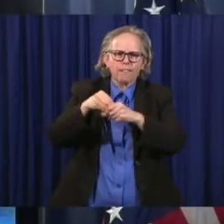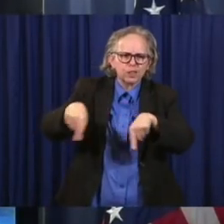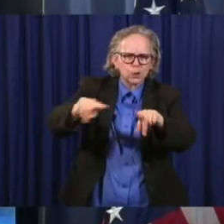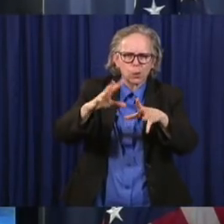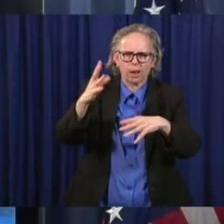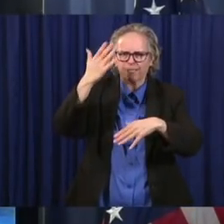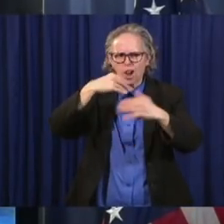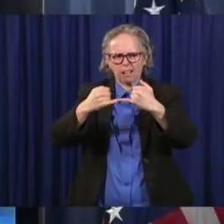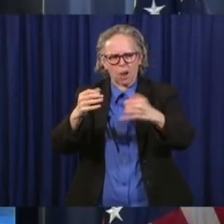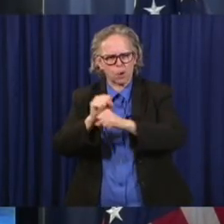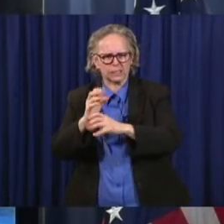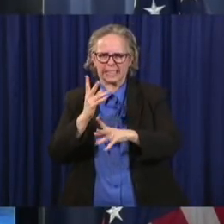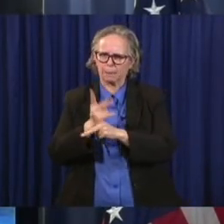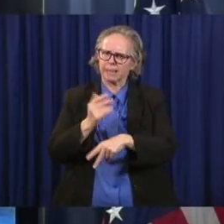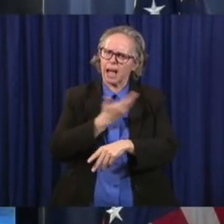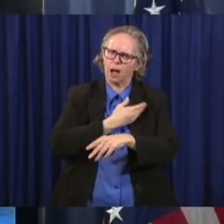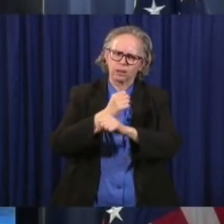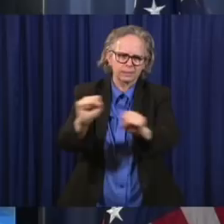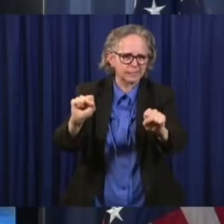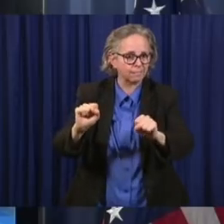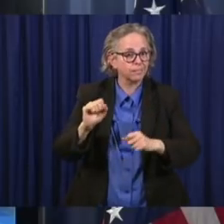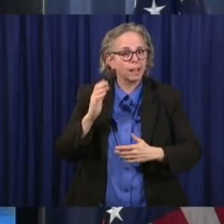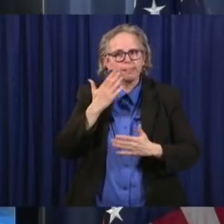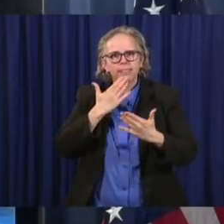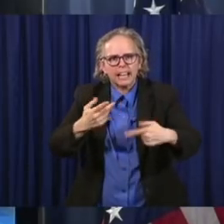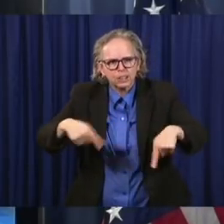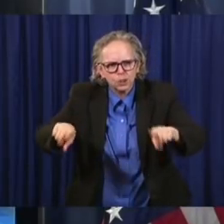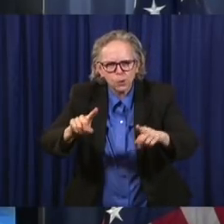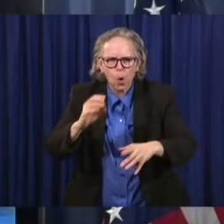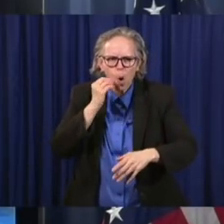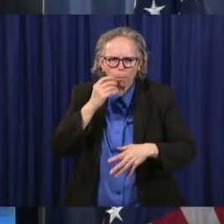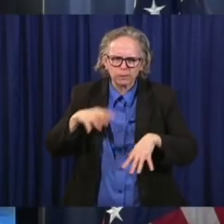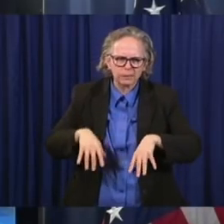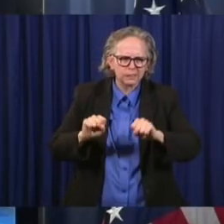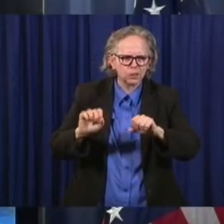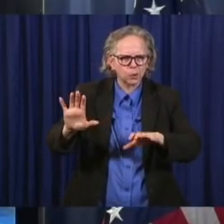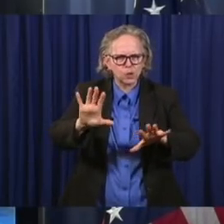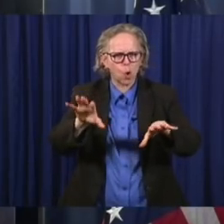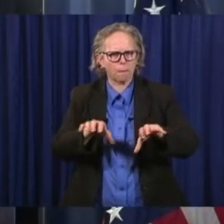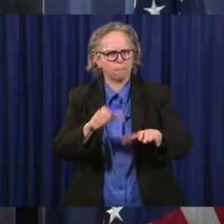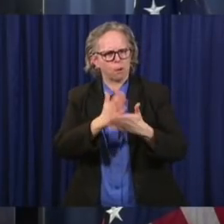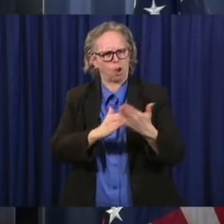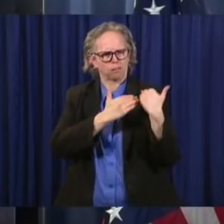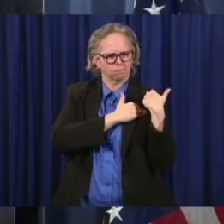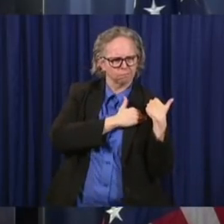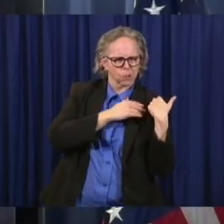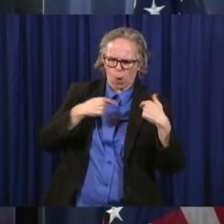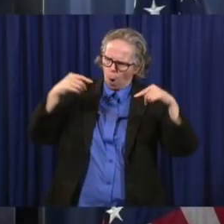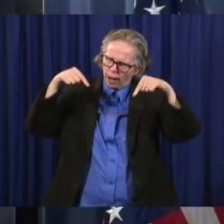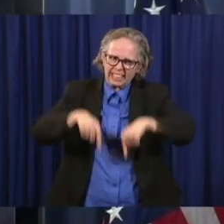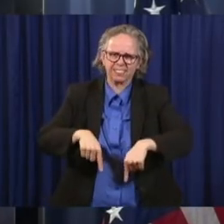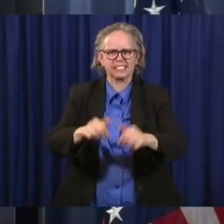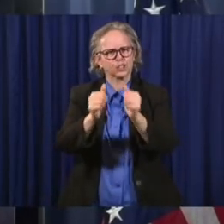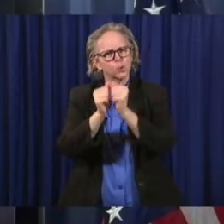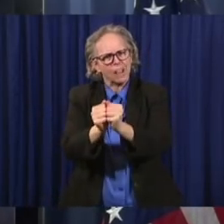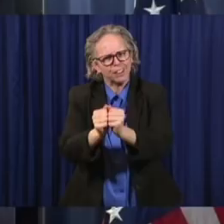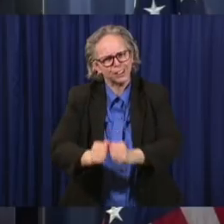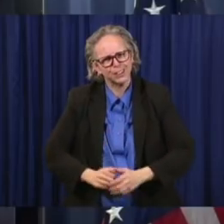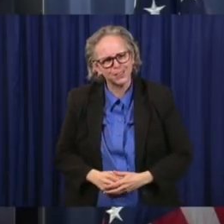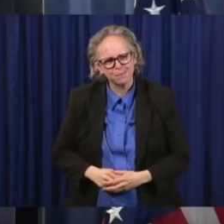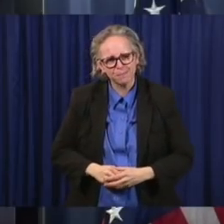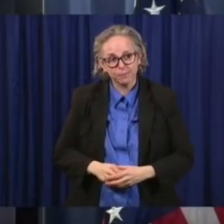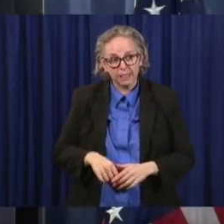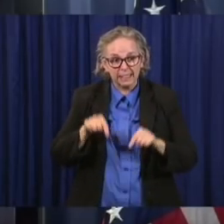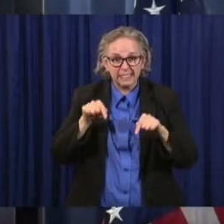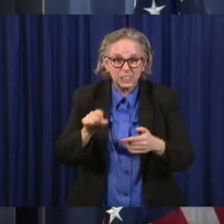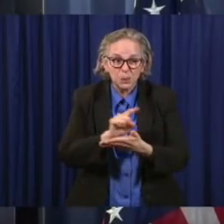want to thank all of you at home for doing your part. We're all in this together, Ohio. This week is the Digital COSI Science Festival,